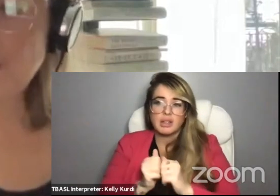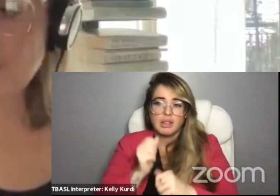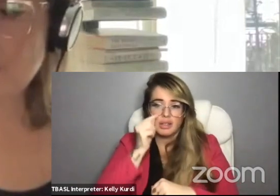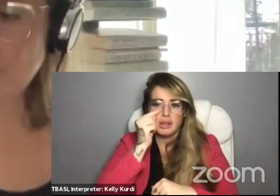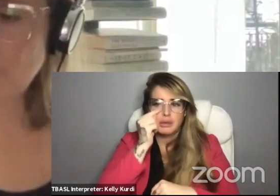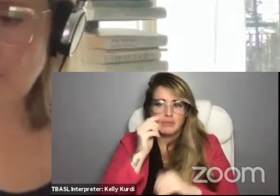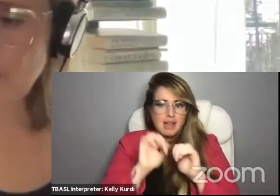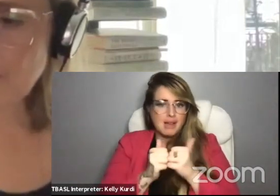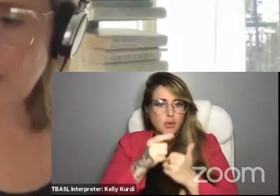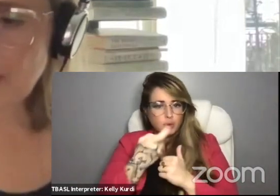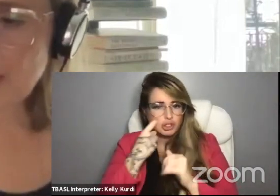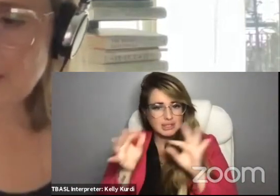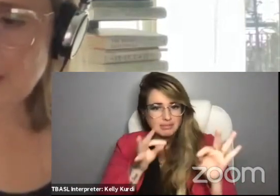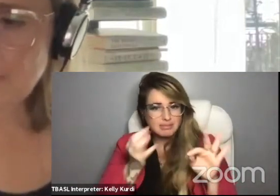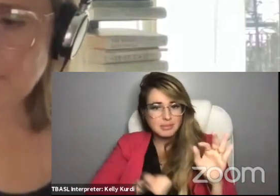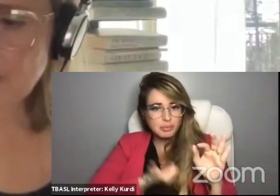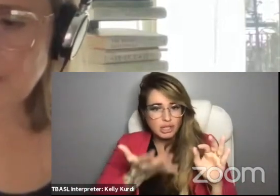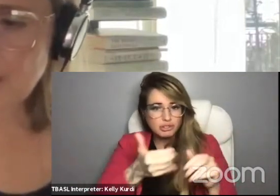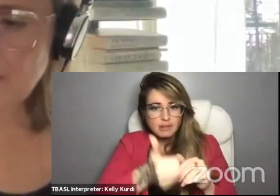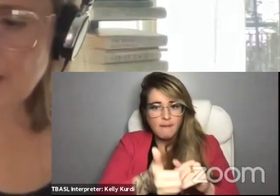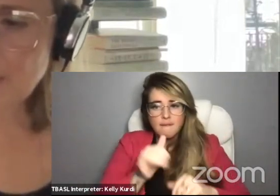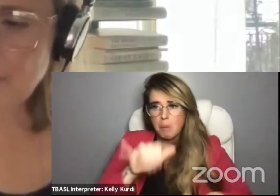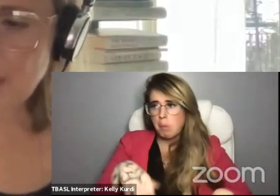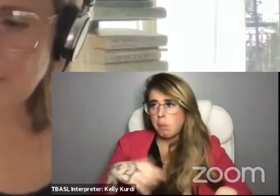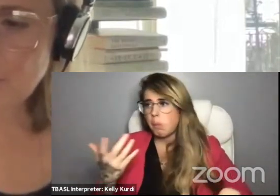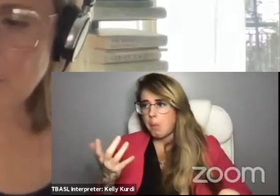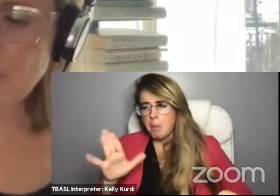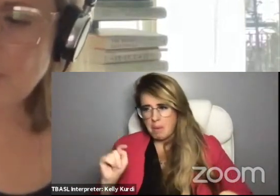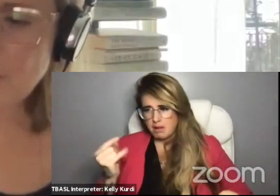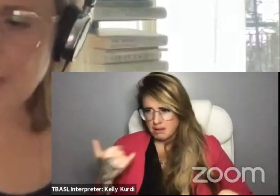with the way that you've expressed them. I guess the thing that's on my